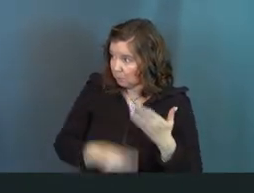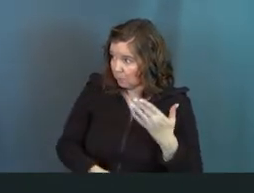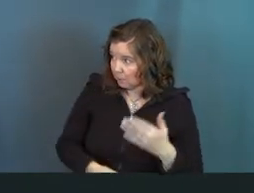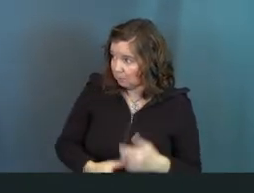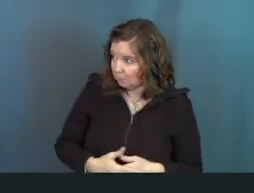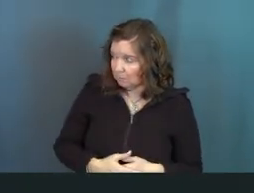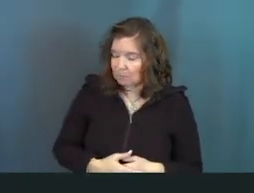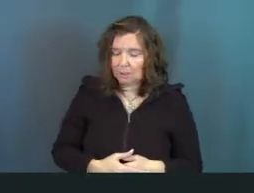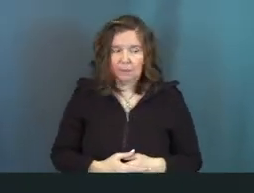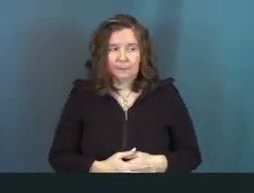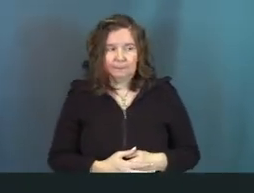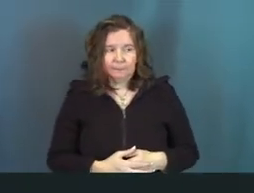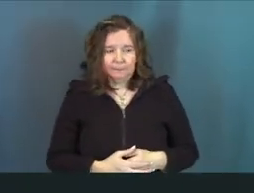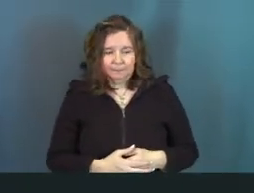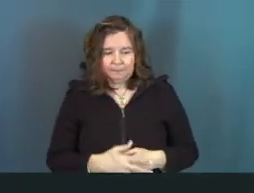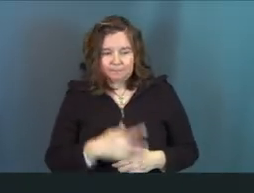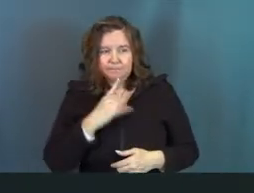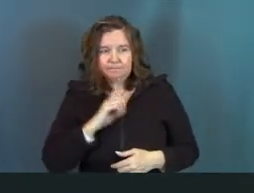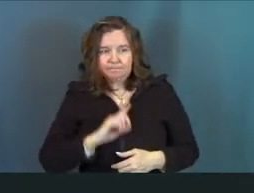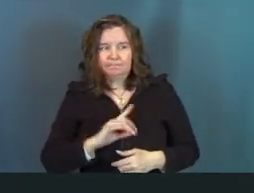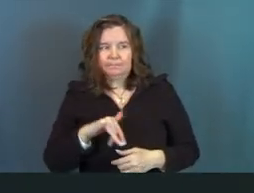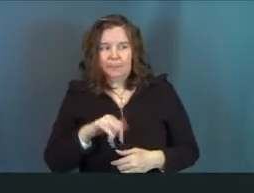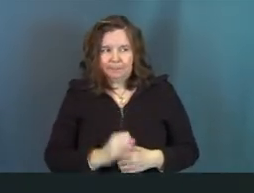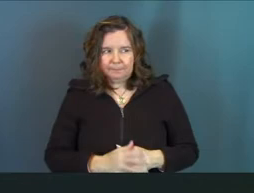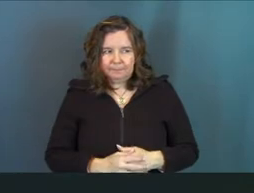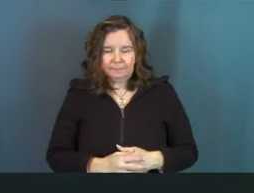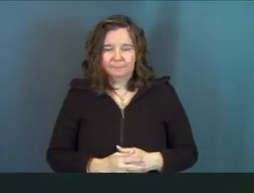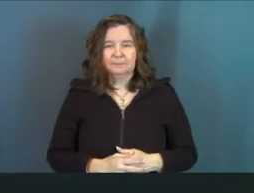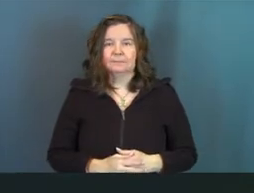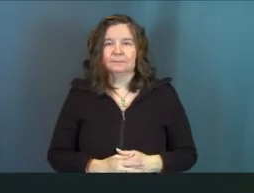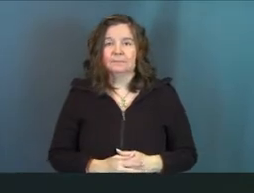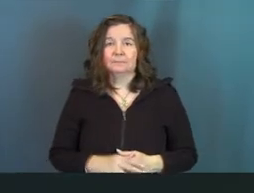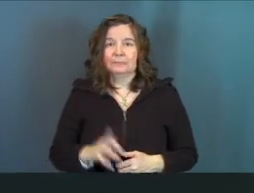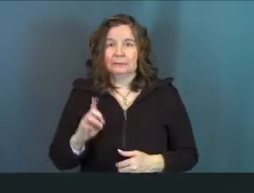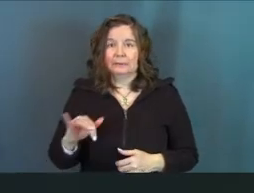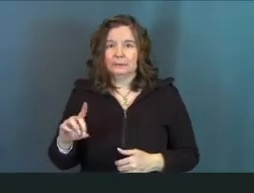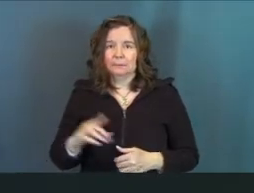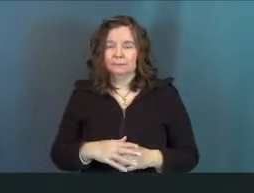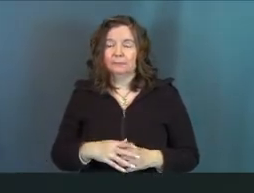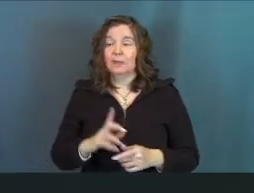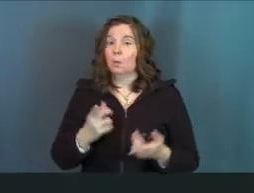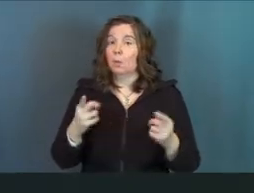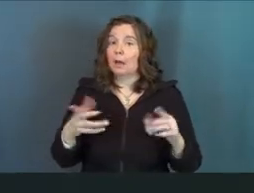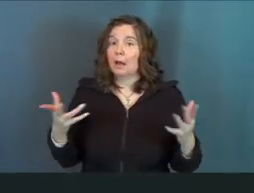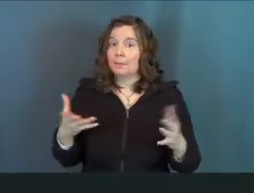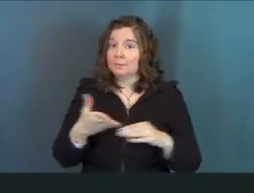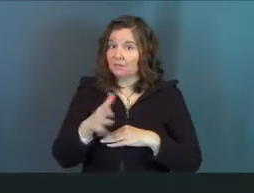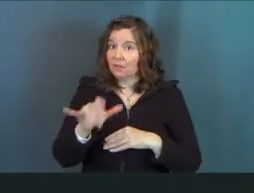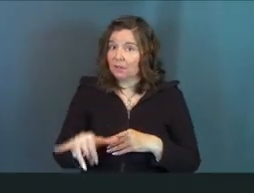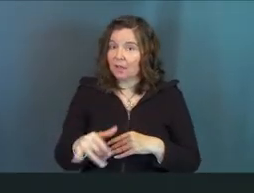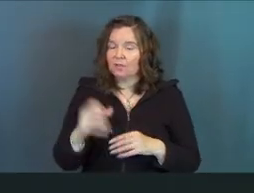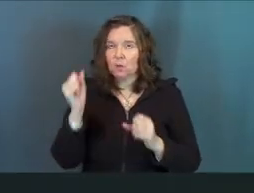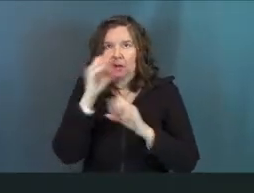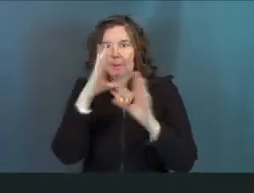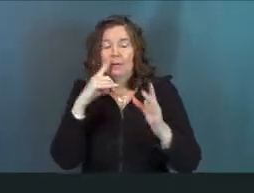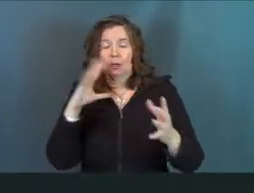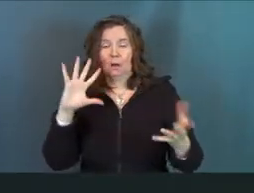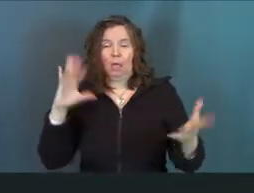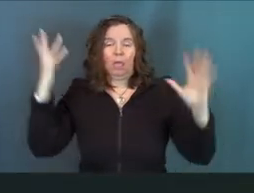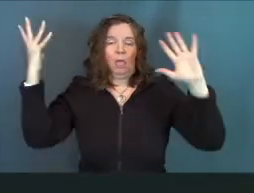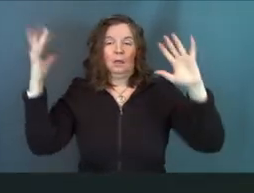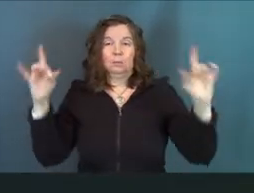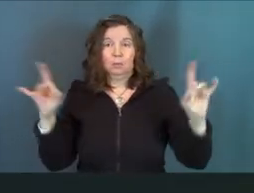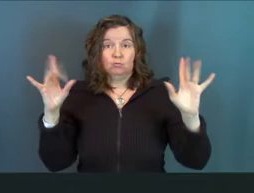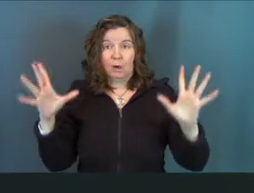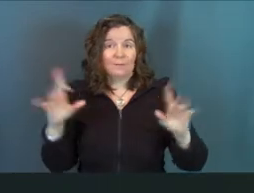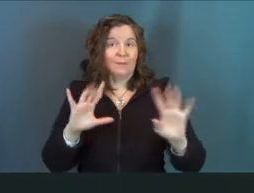away? And they're like, you know, yeah, he did. And so what happens after that, you know, they're imagining he's going to go crazy. This is going to be